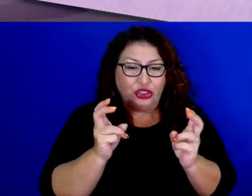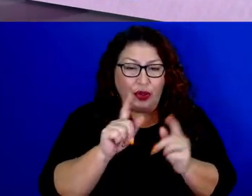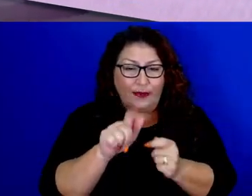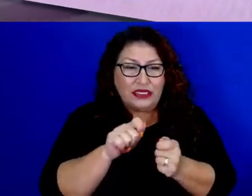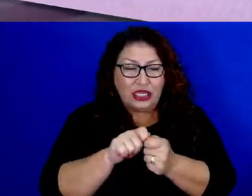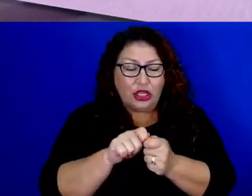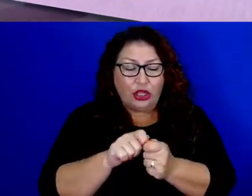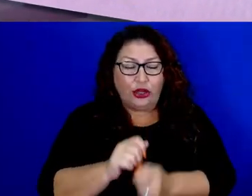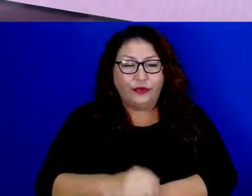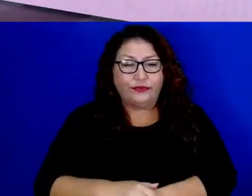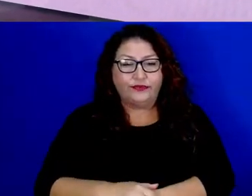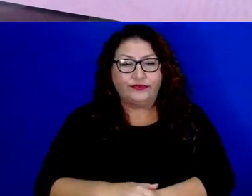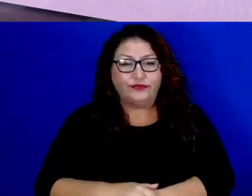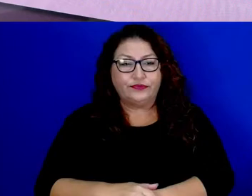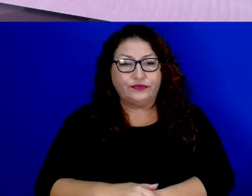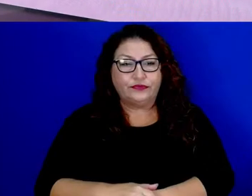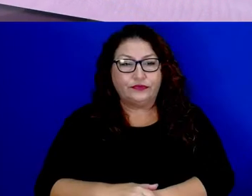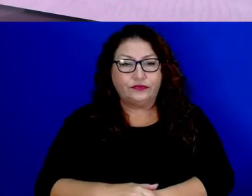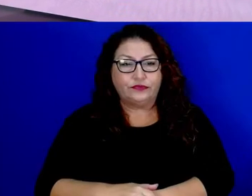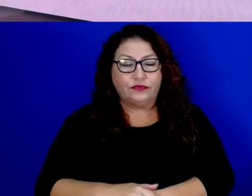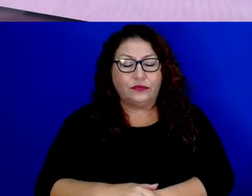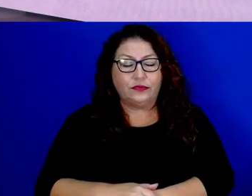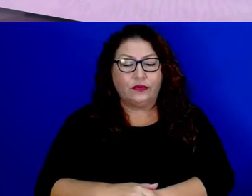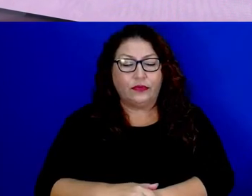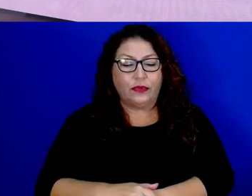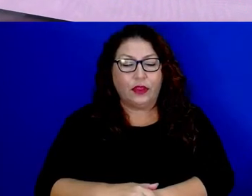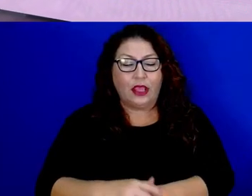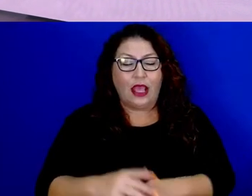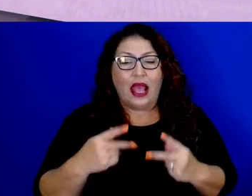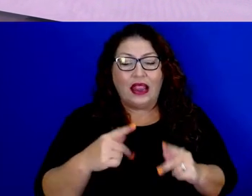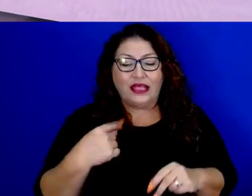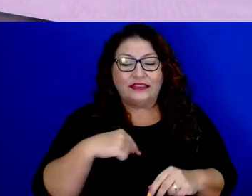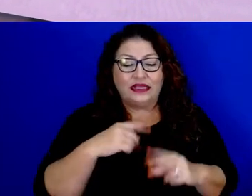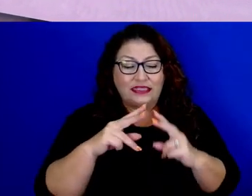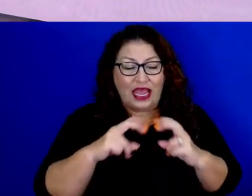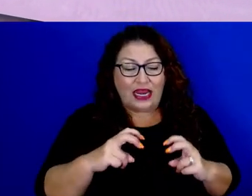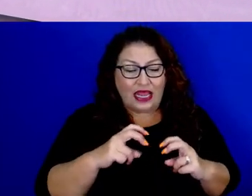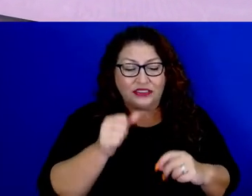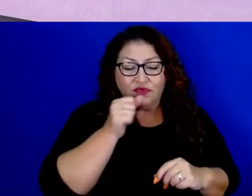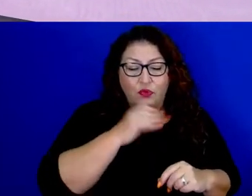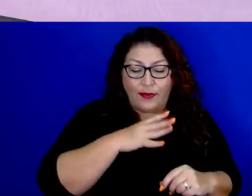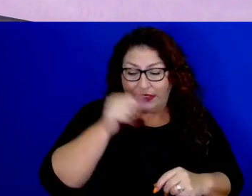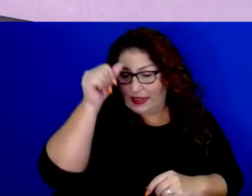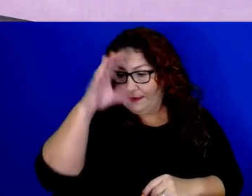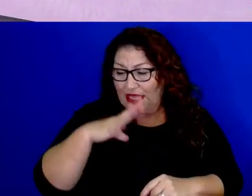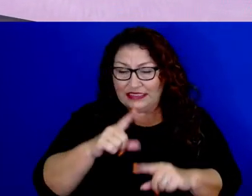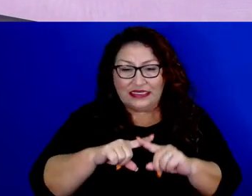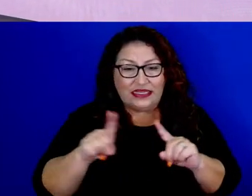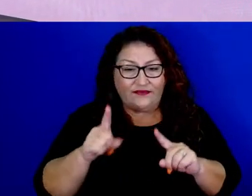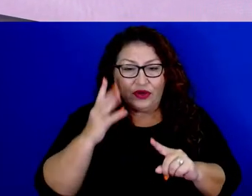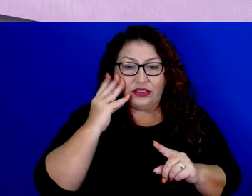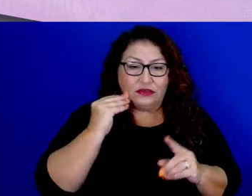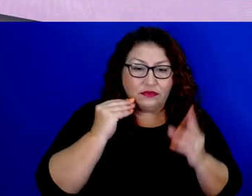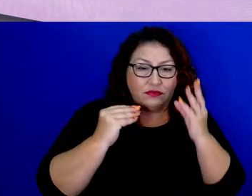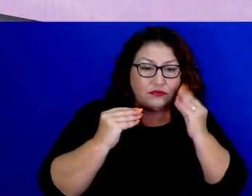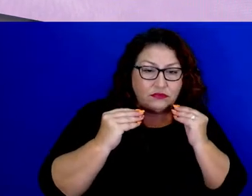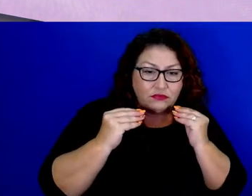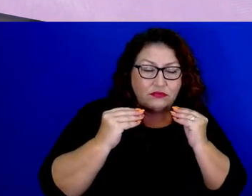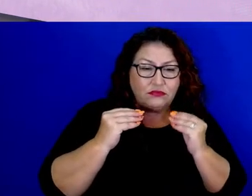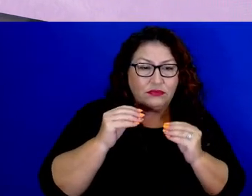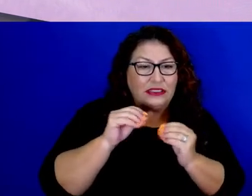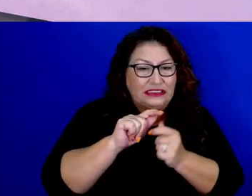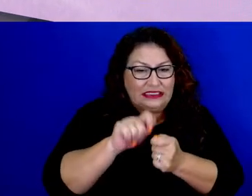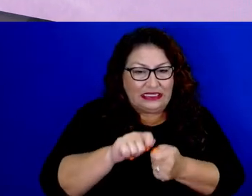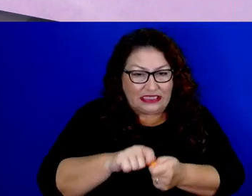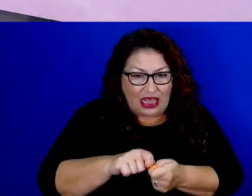This lets us analyze women's and men's different experiences in forensic detail and to try to